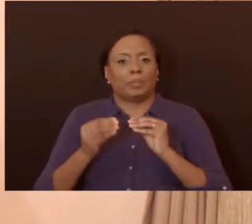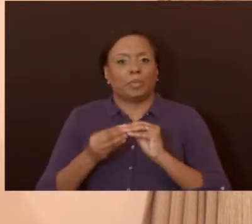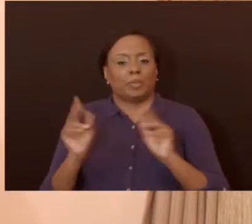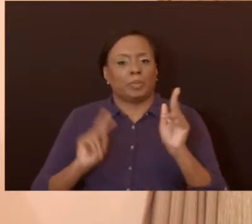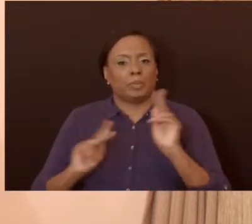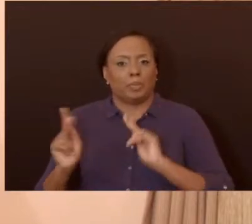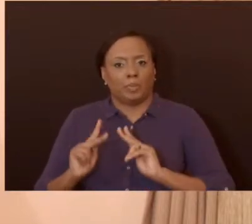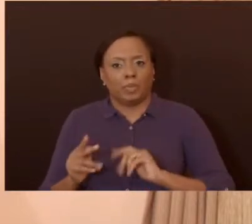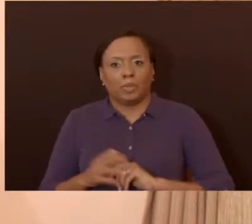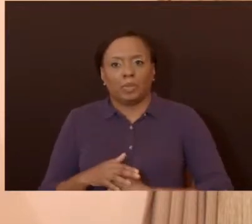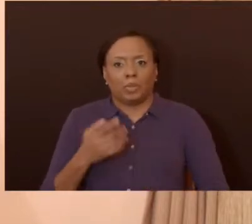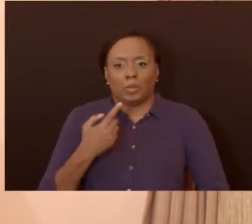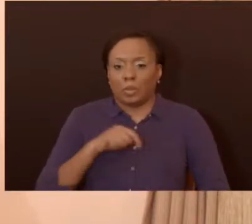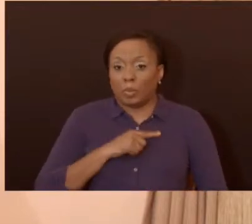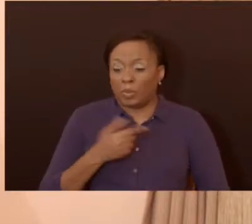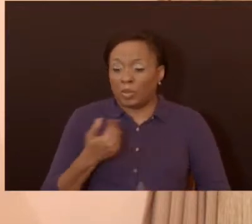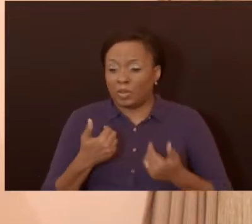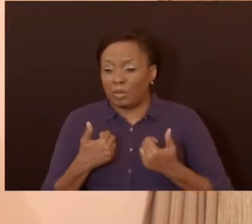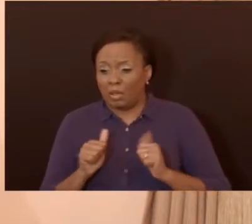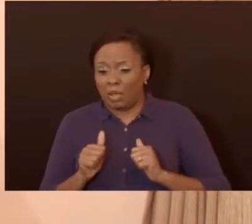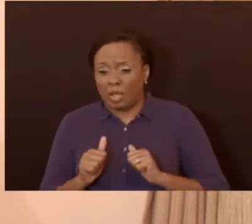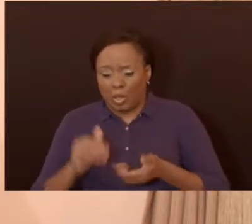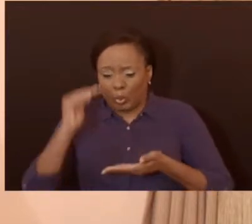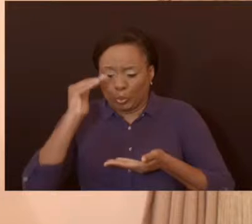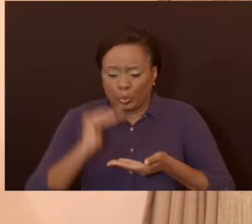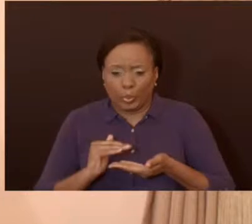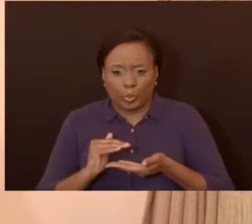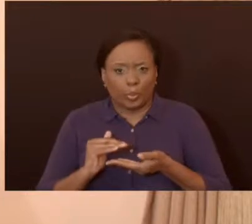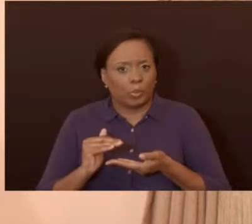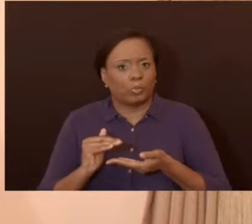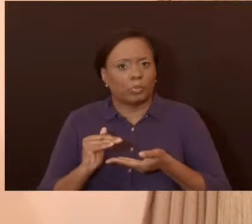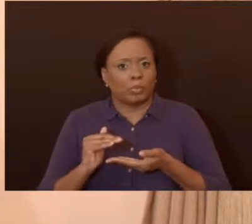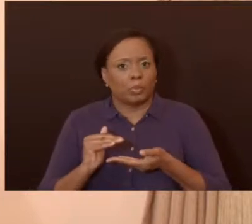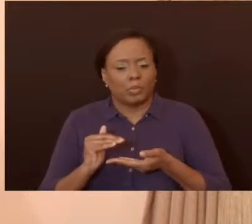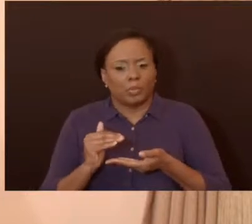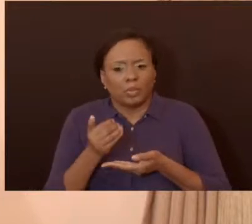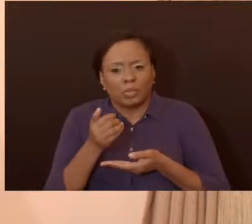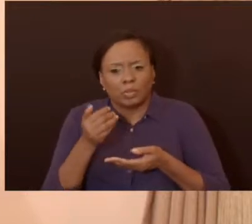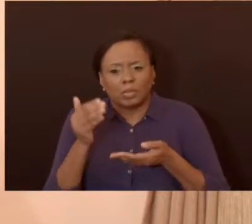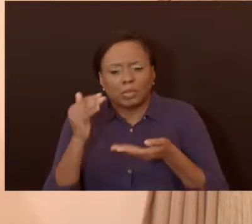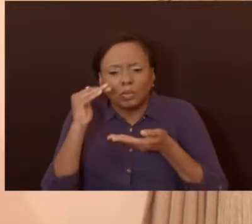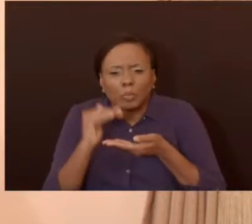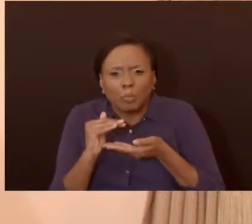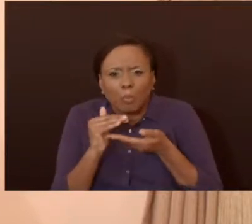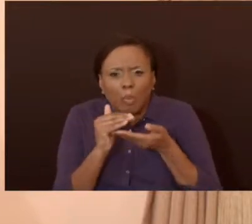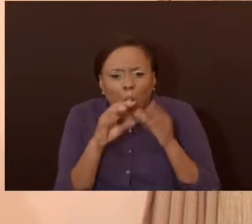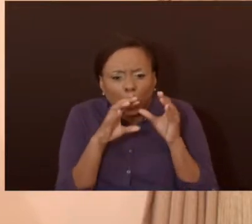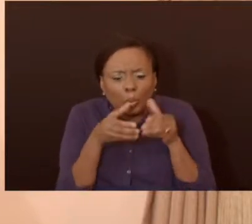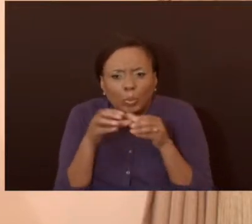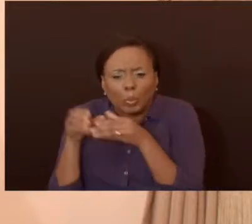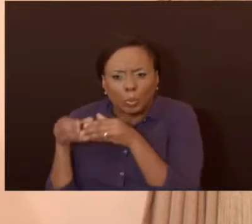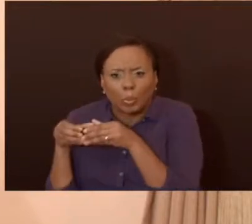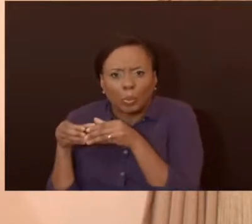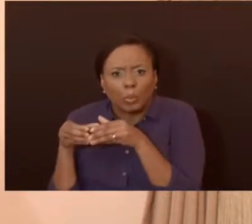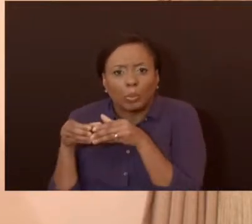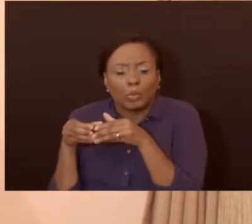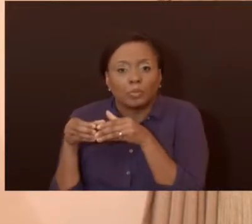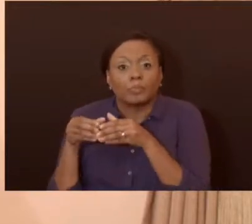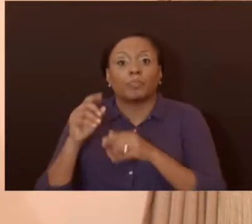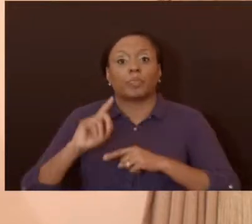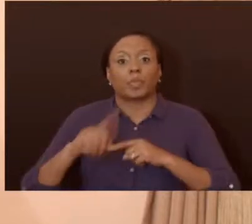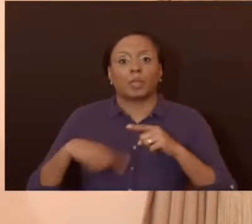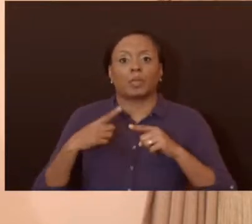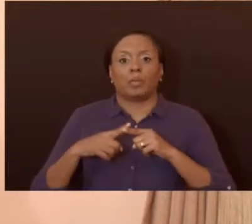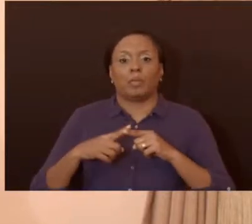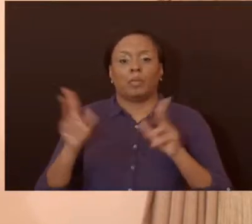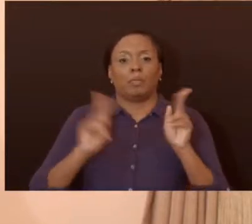the mischief that we're trying to address. Please let us follow the protocols. We see clearly that where protocols